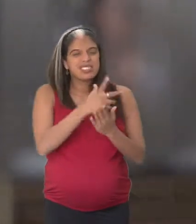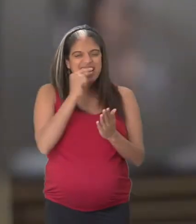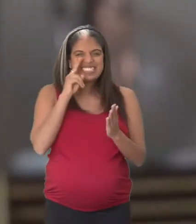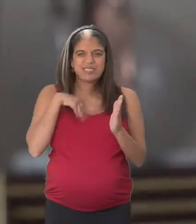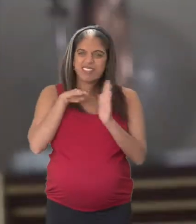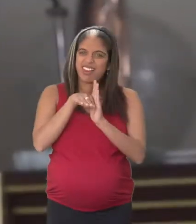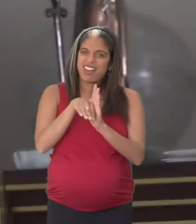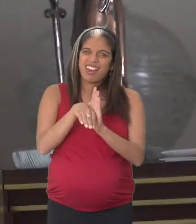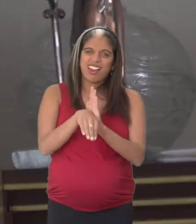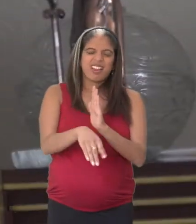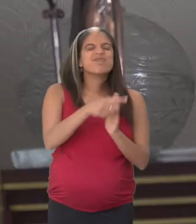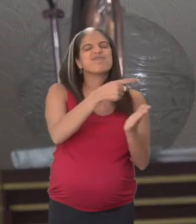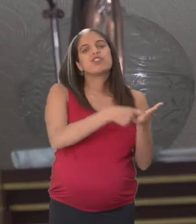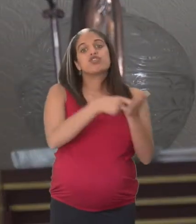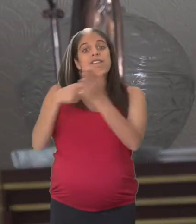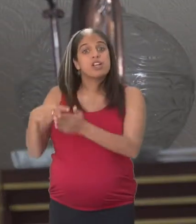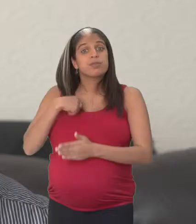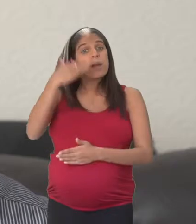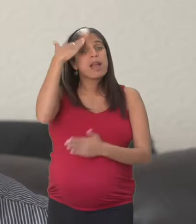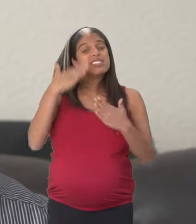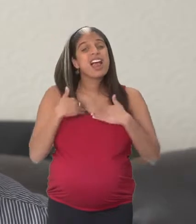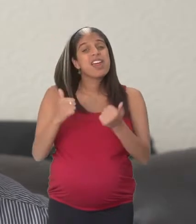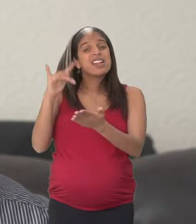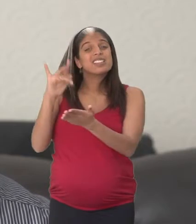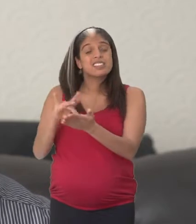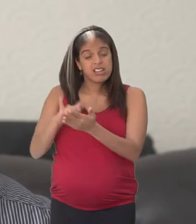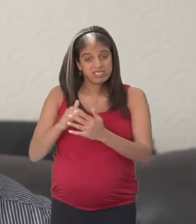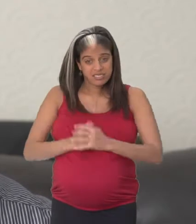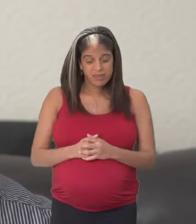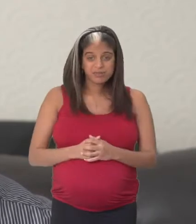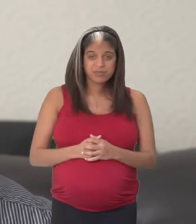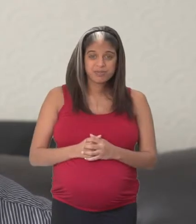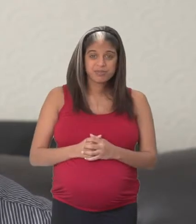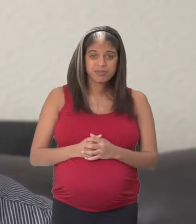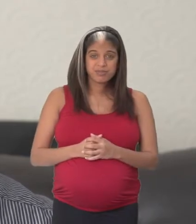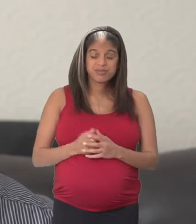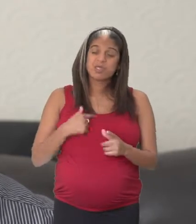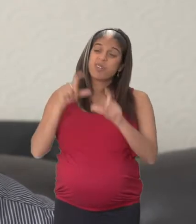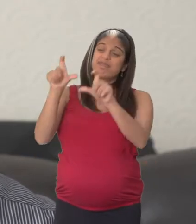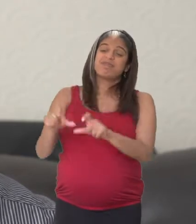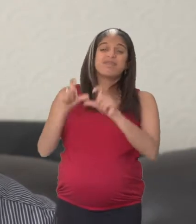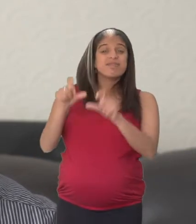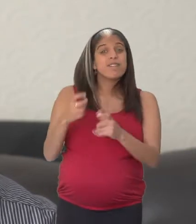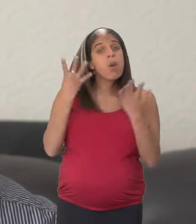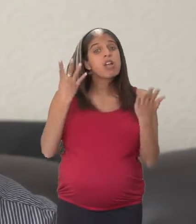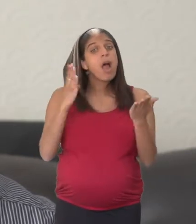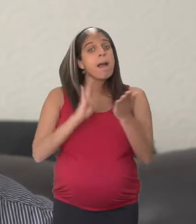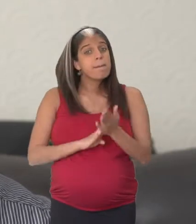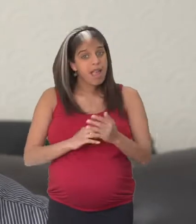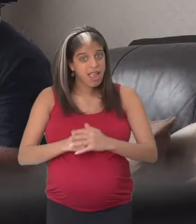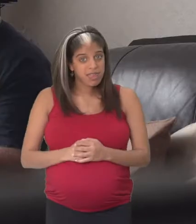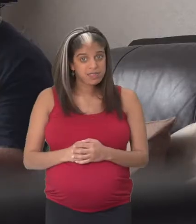down, and then they refer me to mental health center for my 9 months I